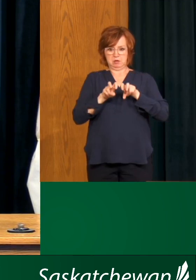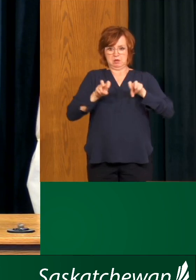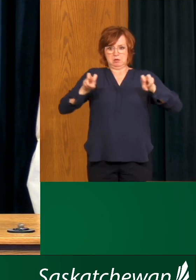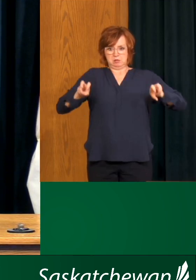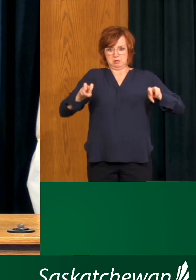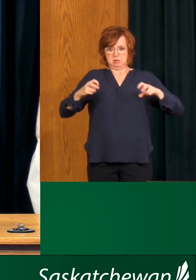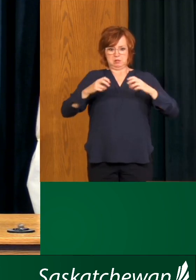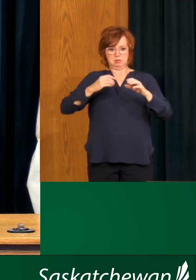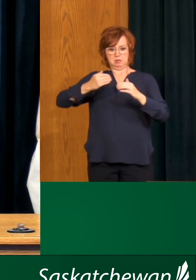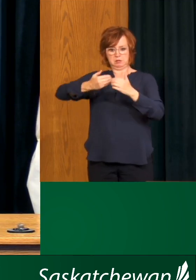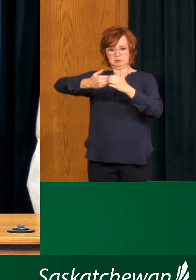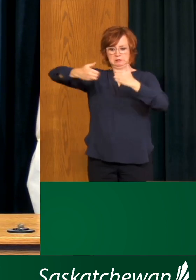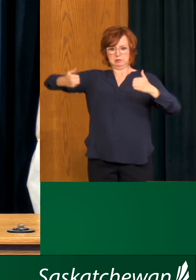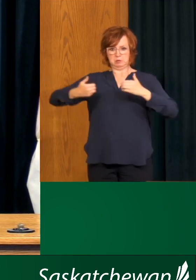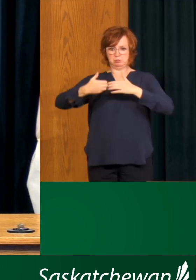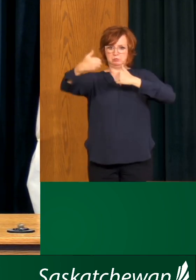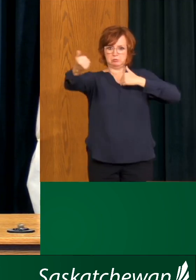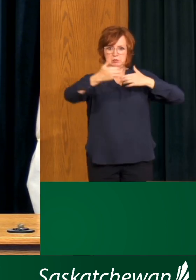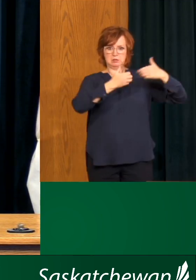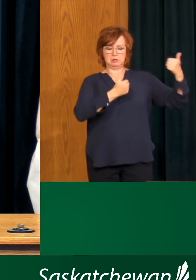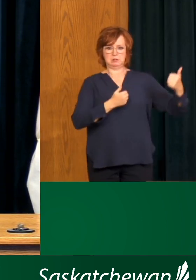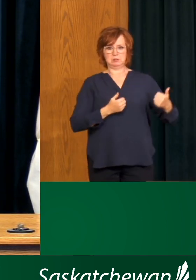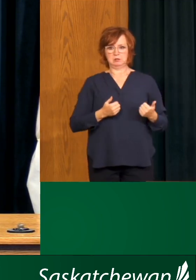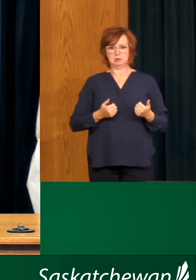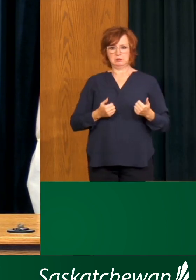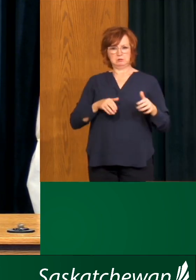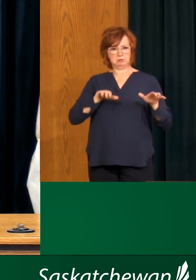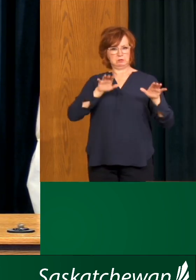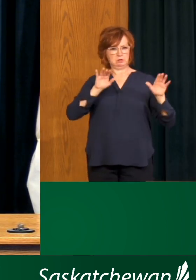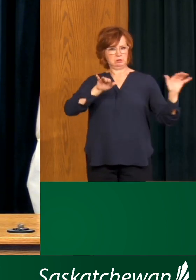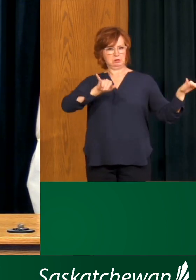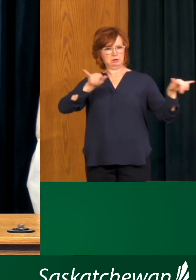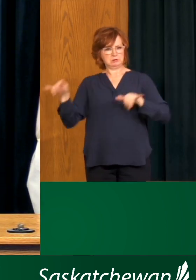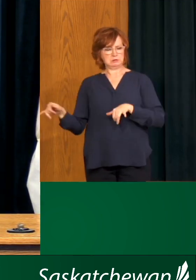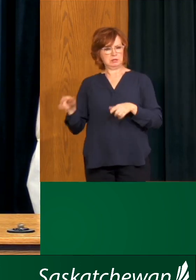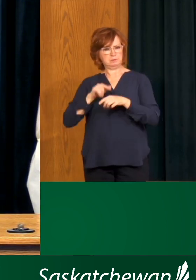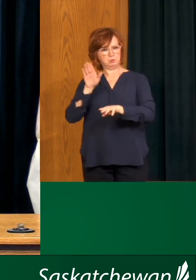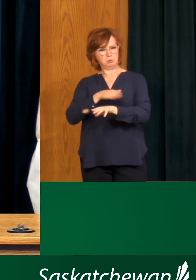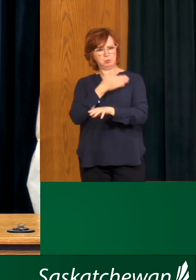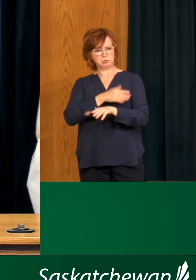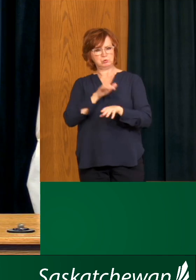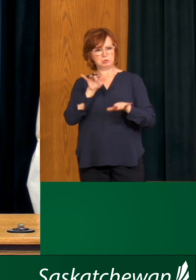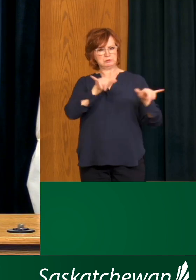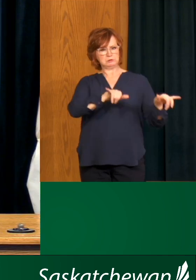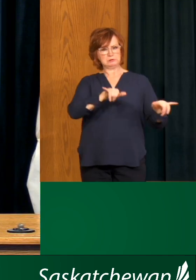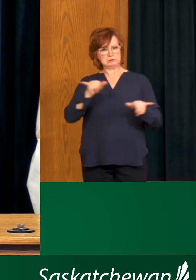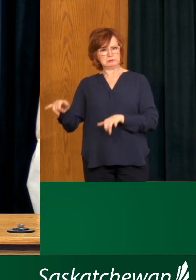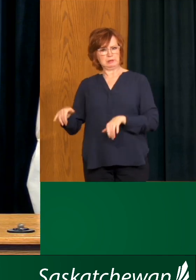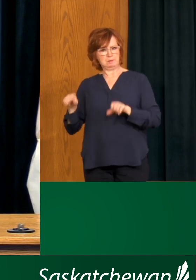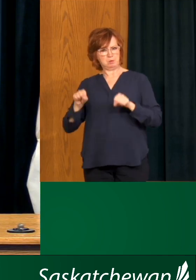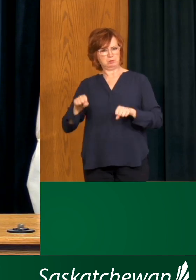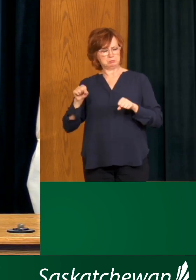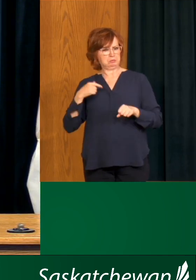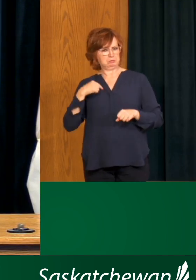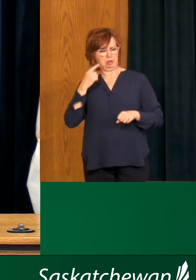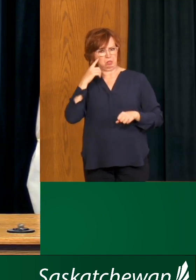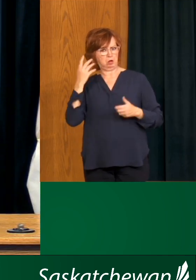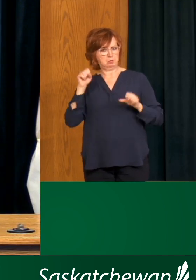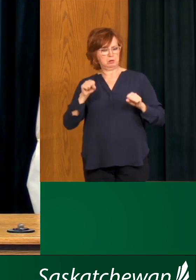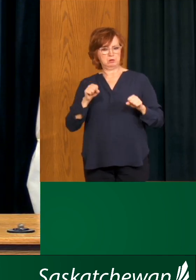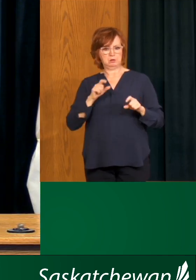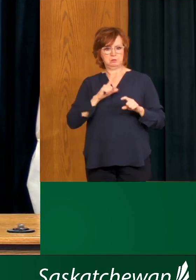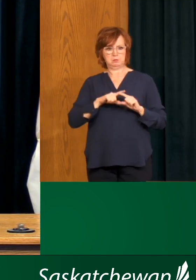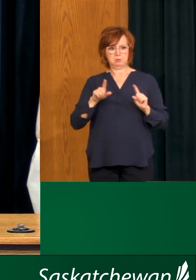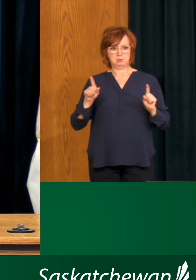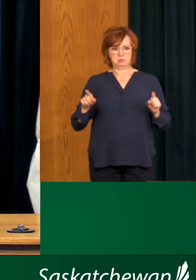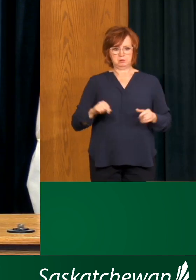the performer should be from the audience and how spaced out the audience should be? It seems like just, the